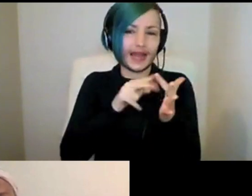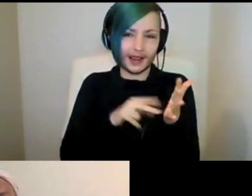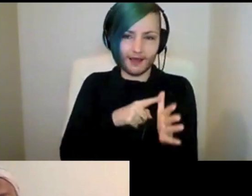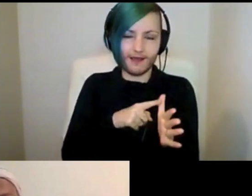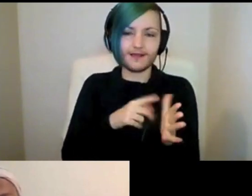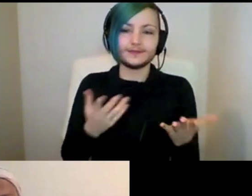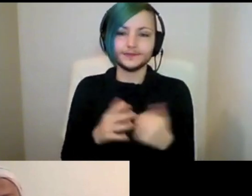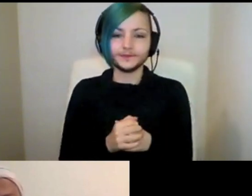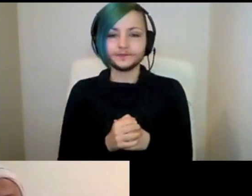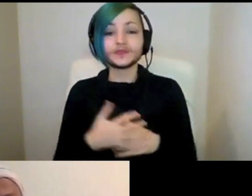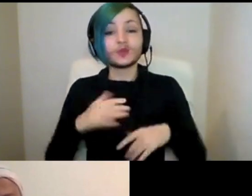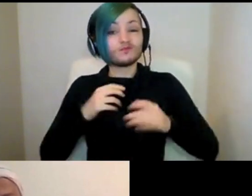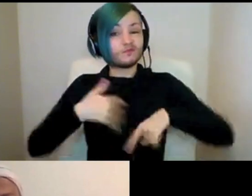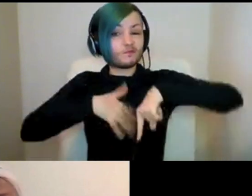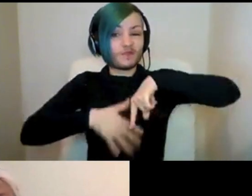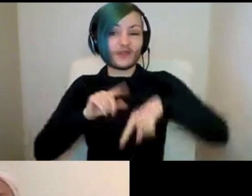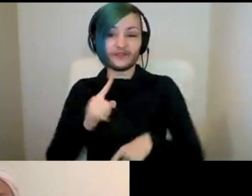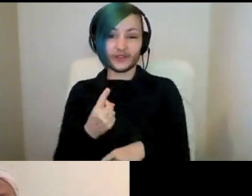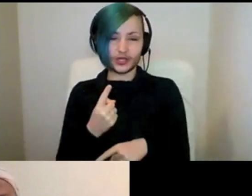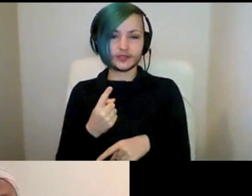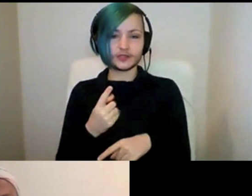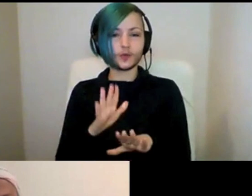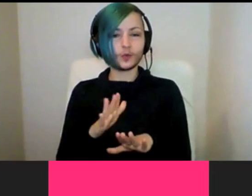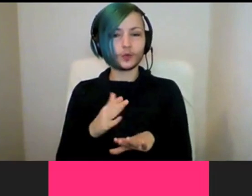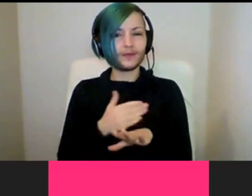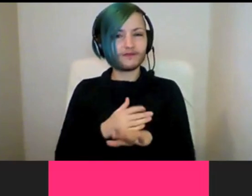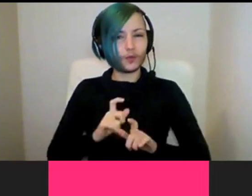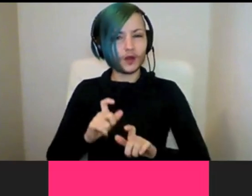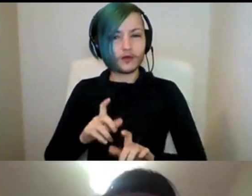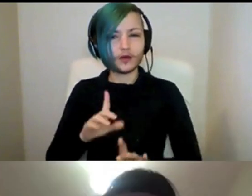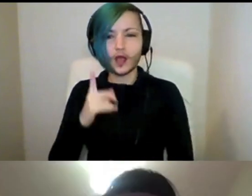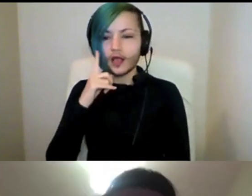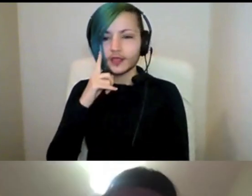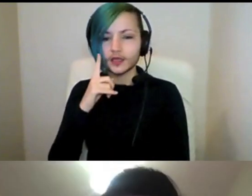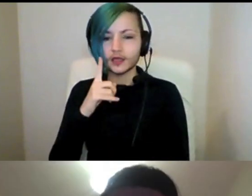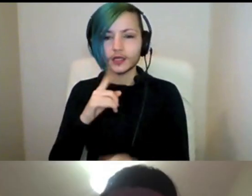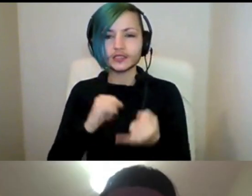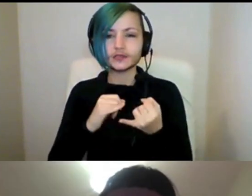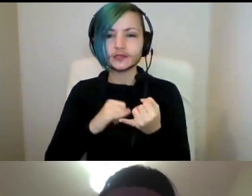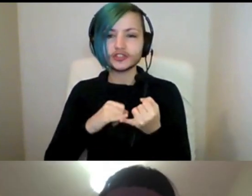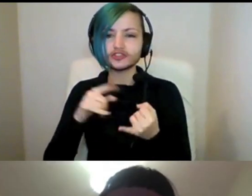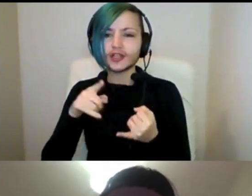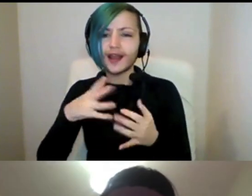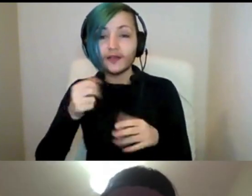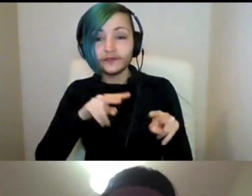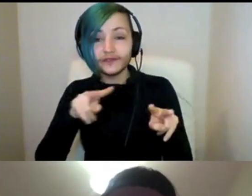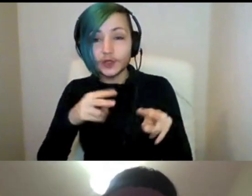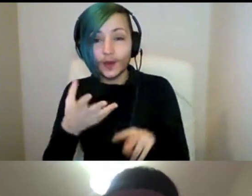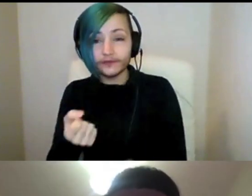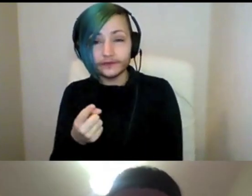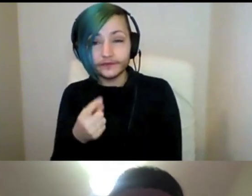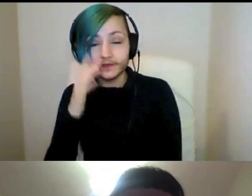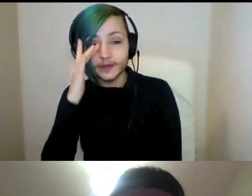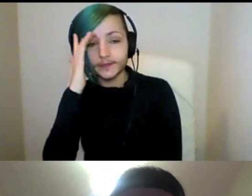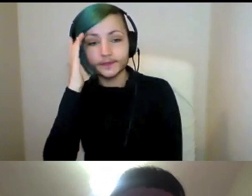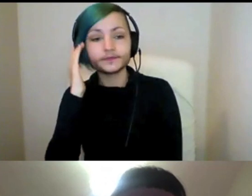think before I go any further, I think Sunshine, we have a 2-minute film. Yeah, I can put that on. Yeah,